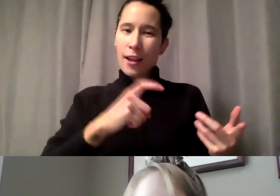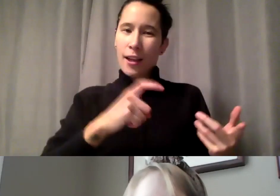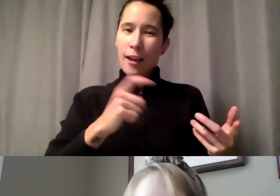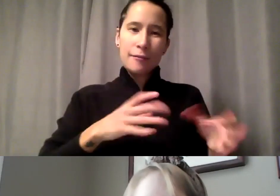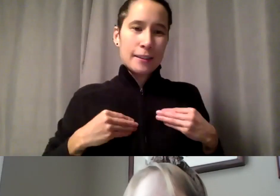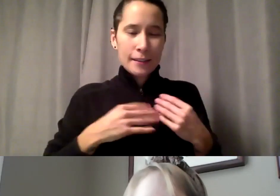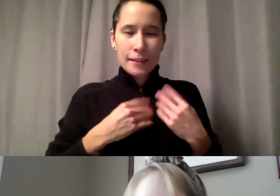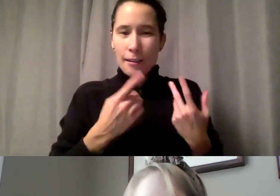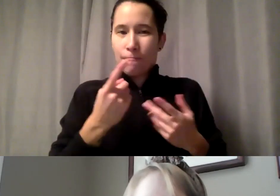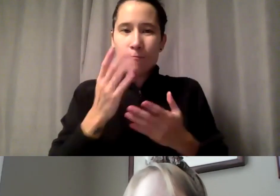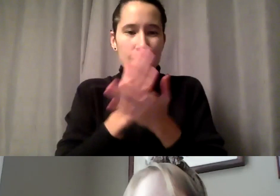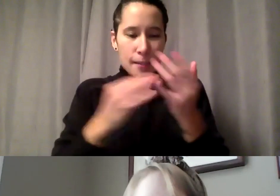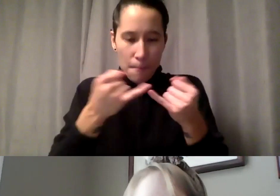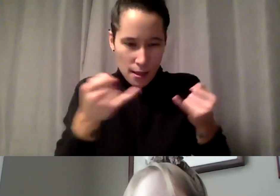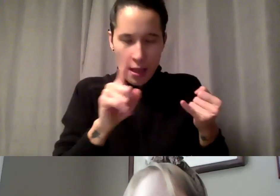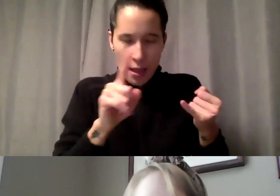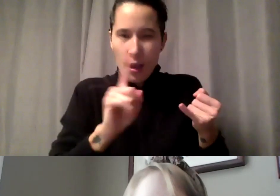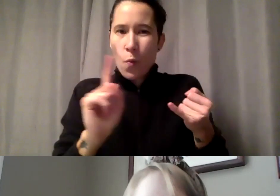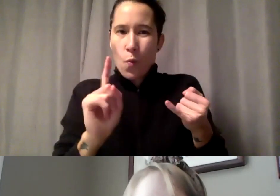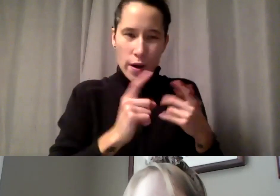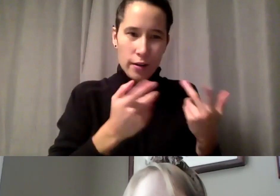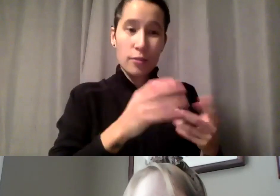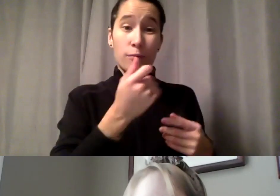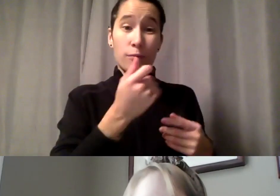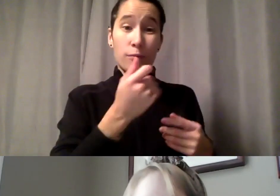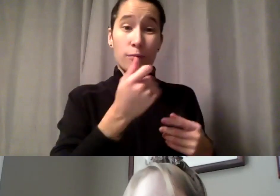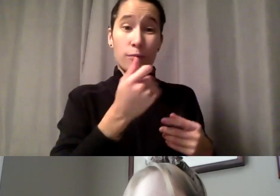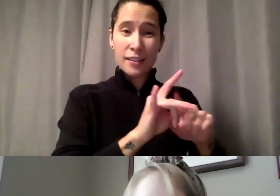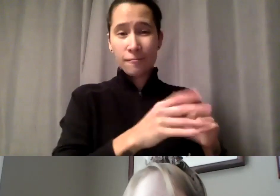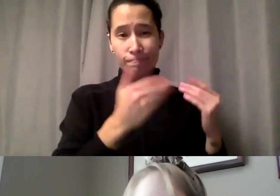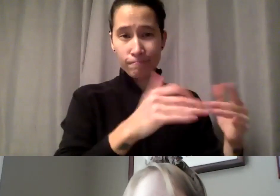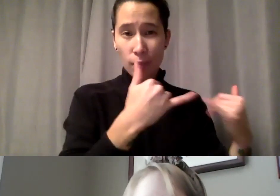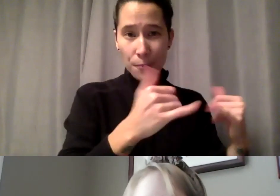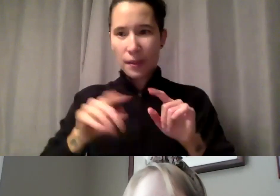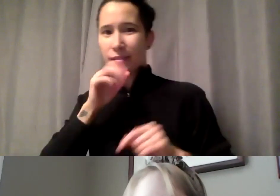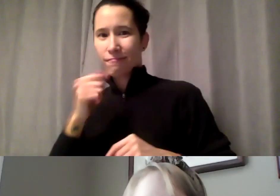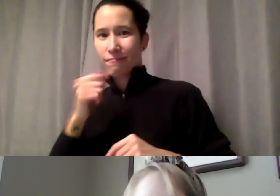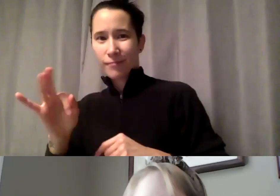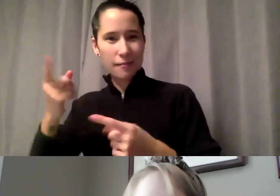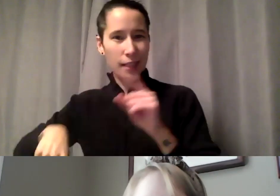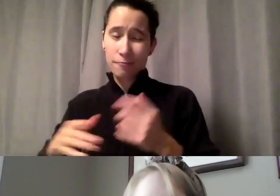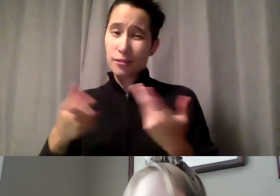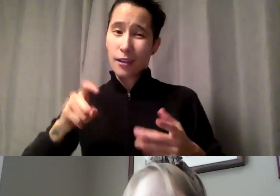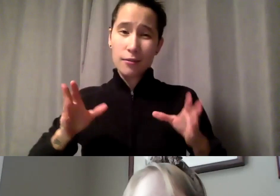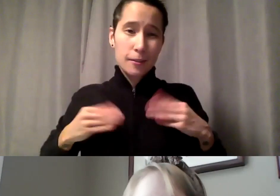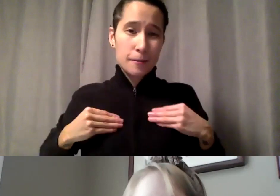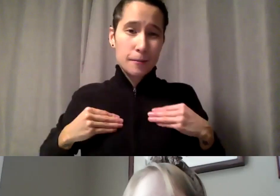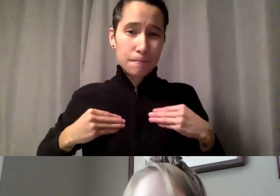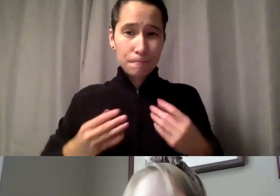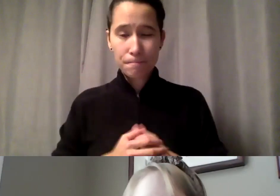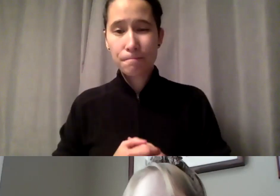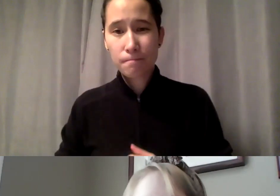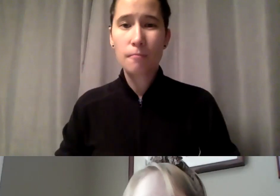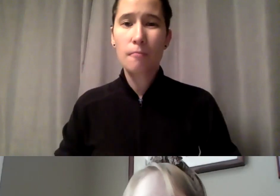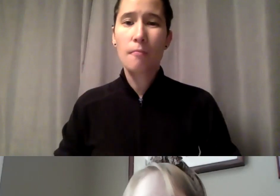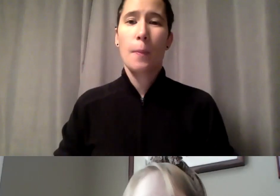new year when we get the second wave under control. Yeah, okay. And so just to dial down a little bit